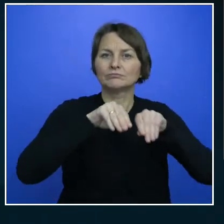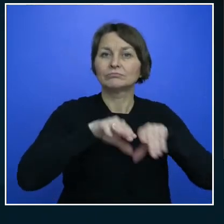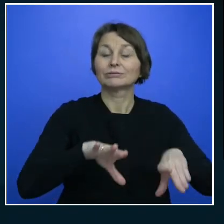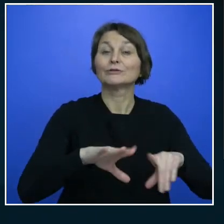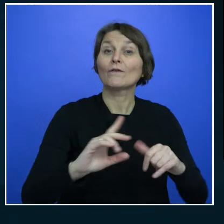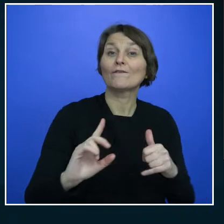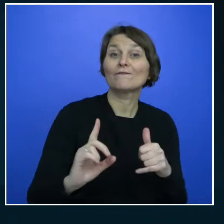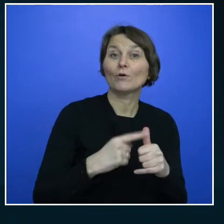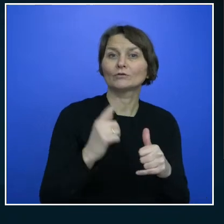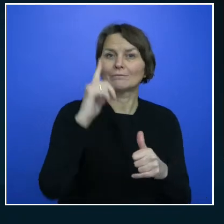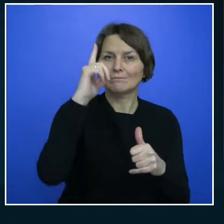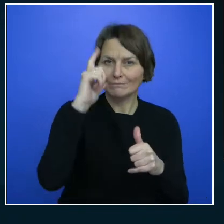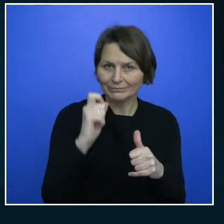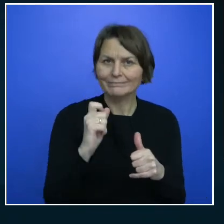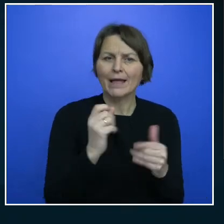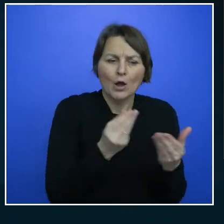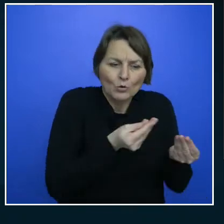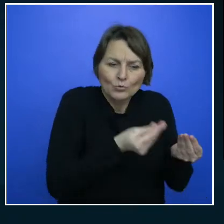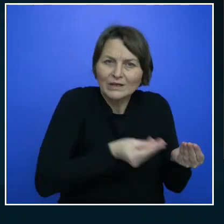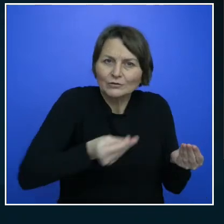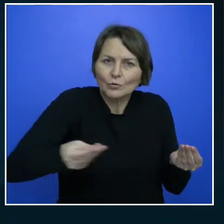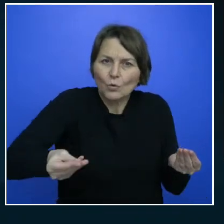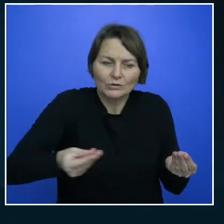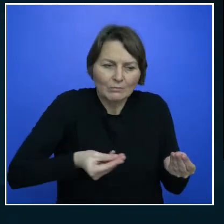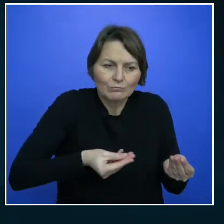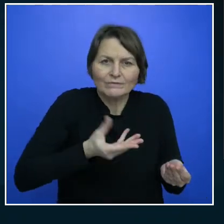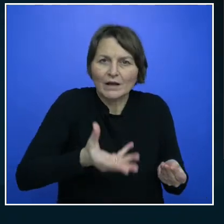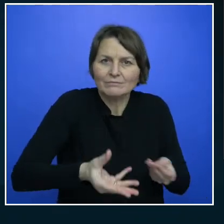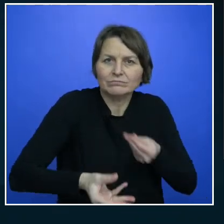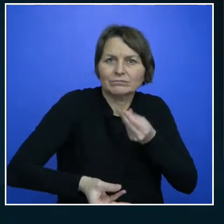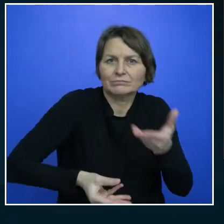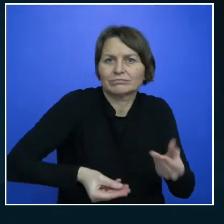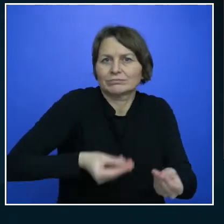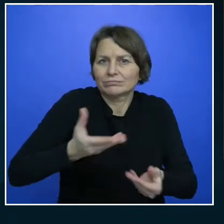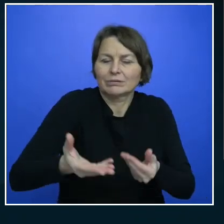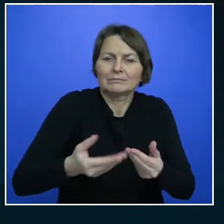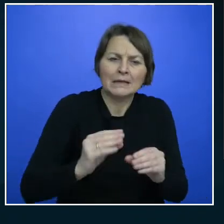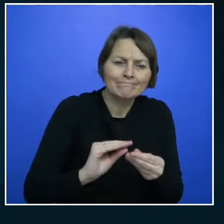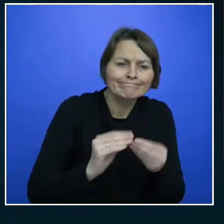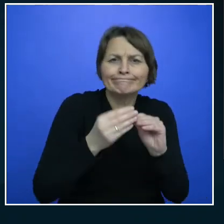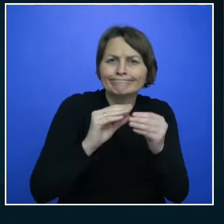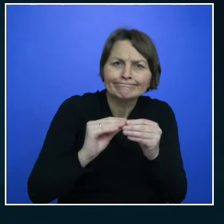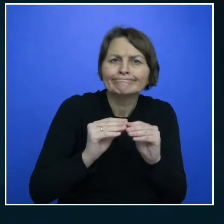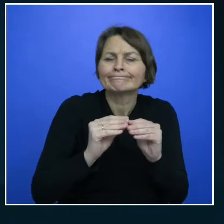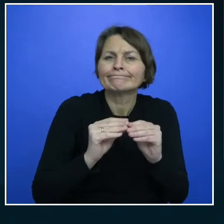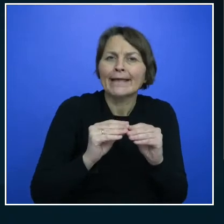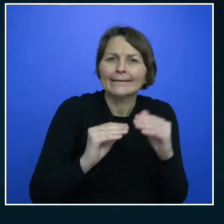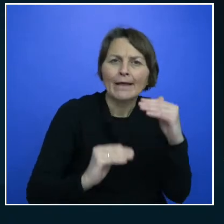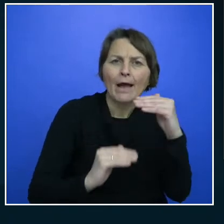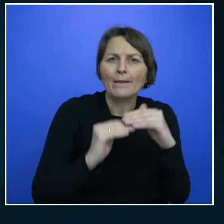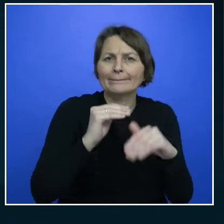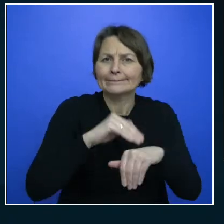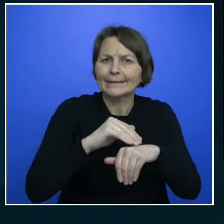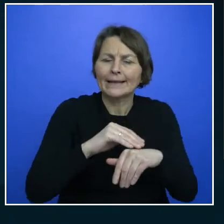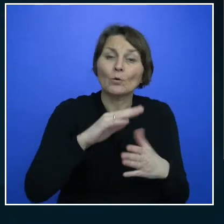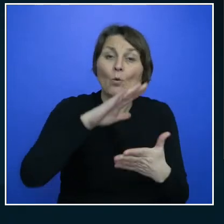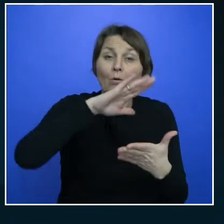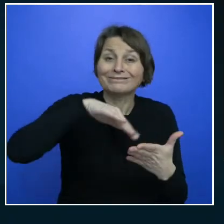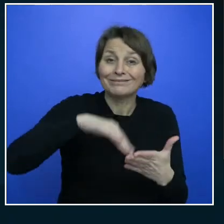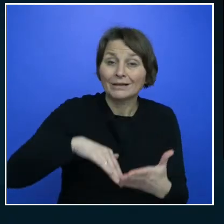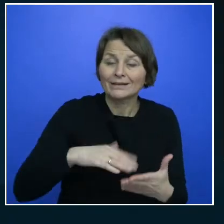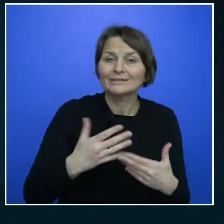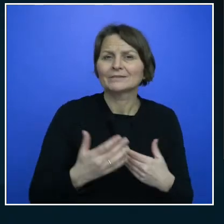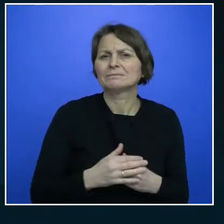the resource providers that lead us to the various resources we can create and update and delete, but also things like Arc and Kubernetes and